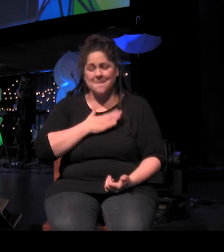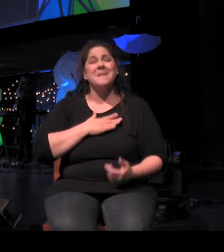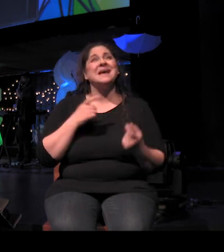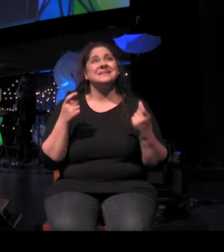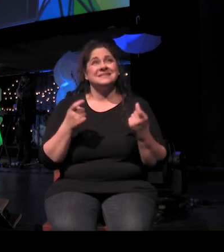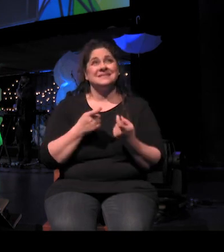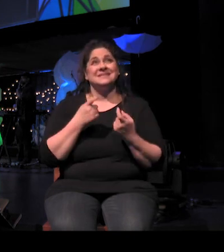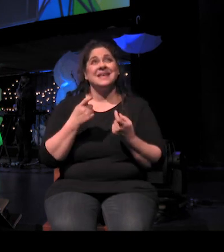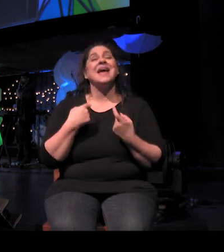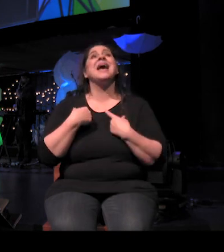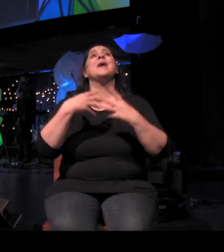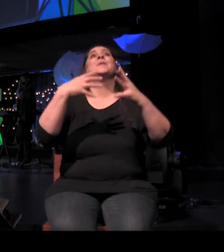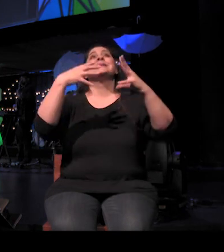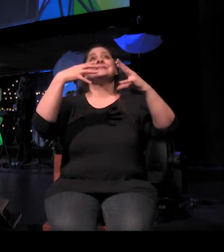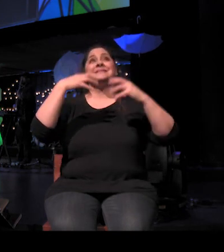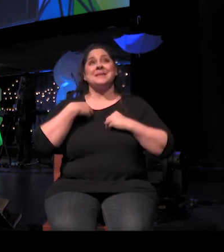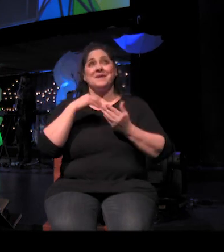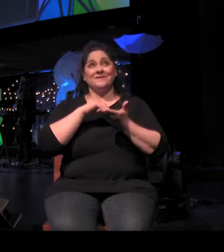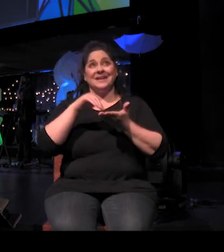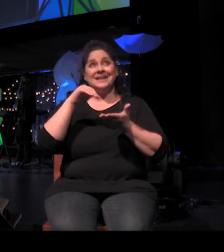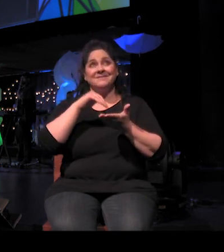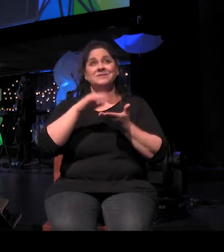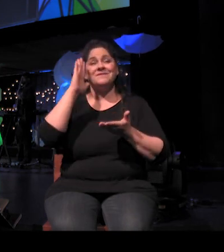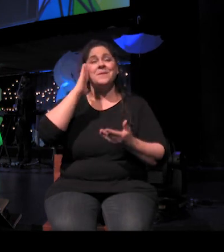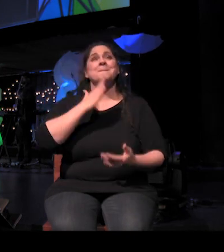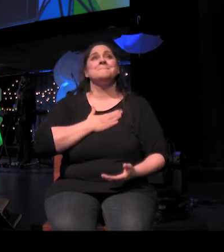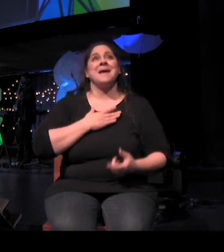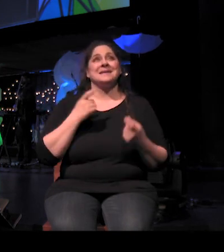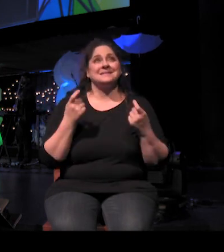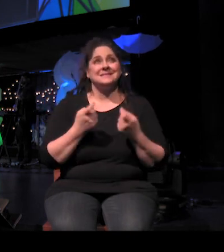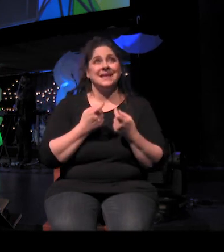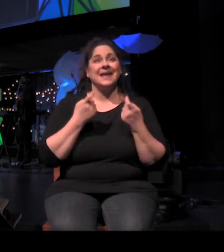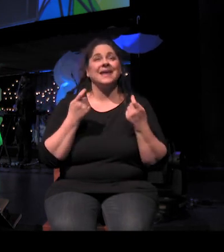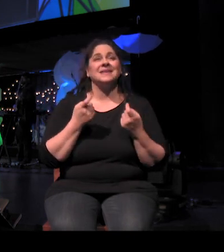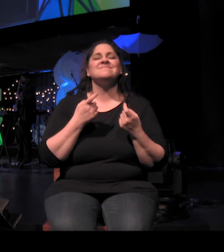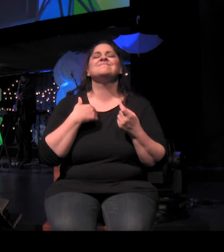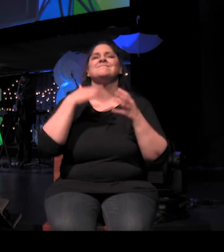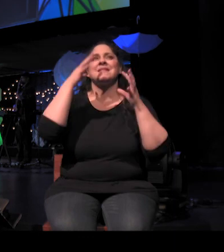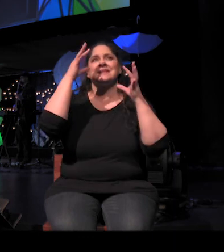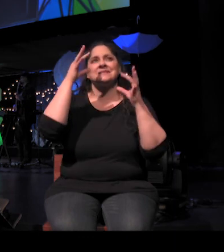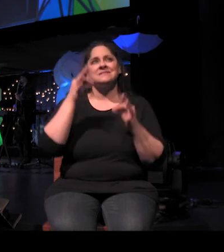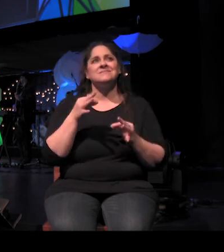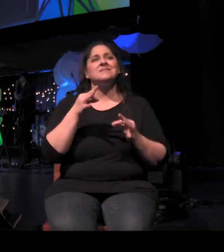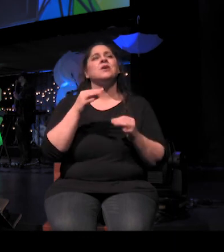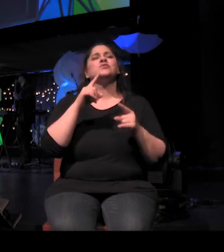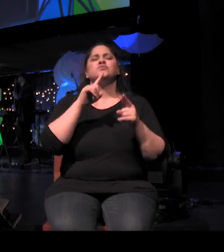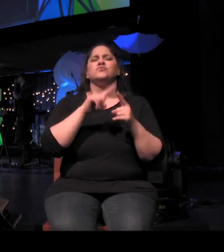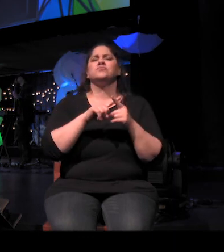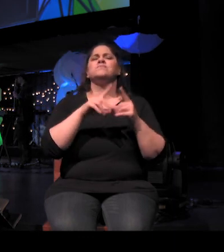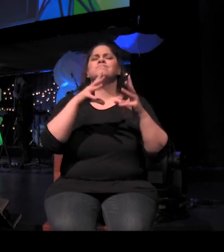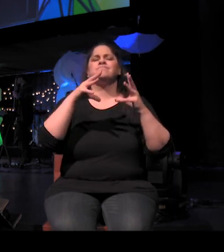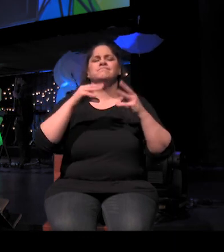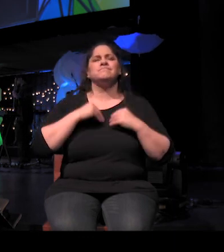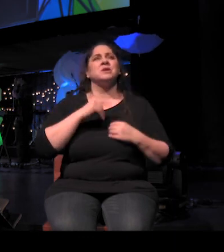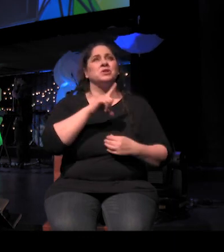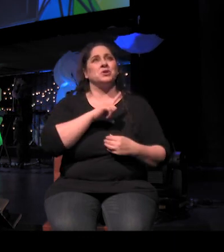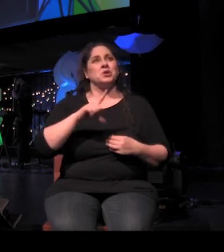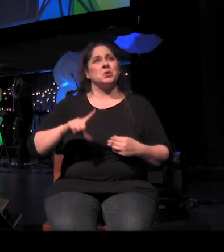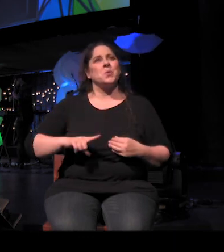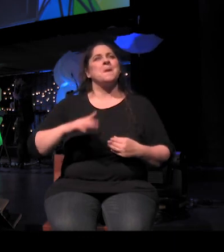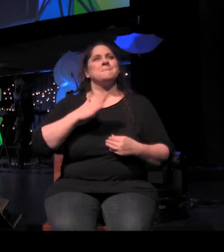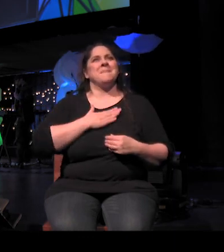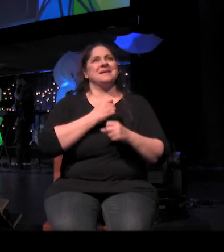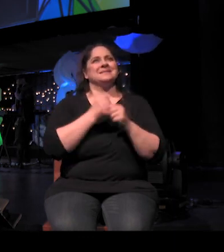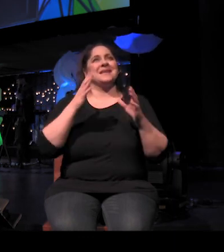Receive forgiveness for my sins and choose Jesus to be my Lord and Savior. My old life is